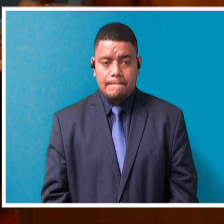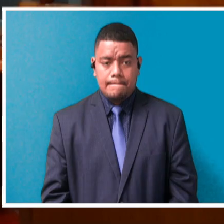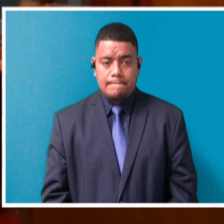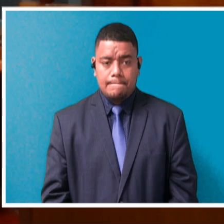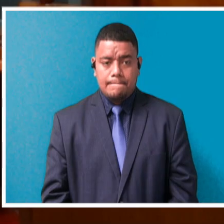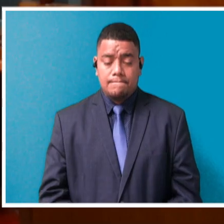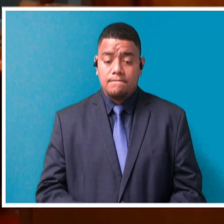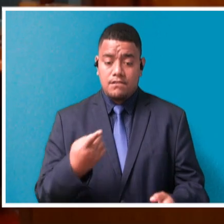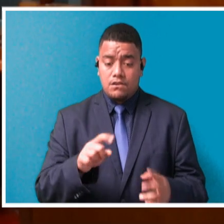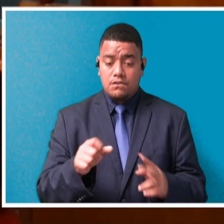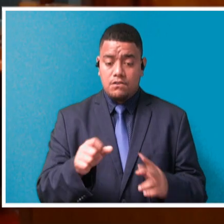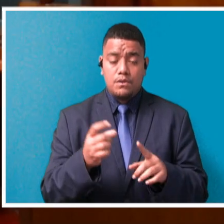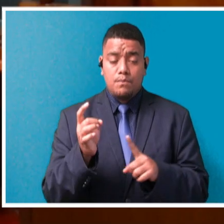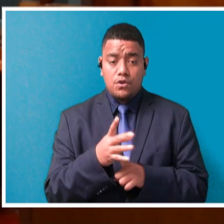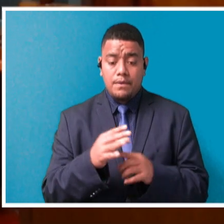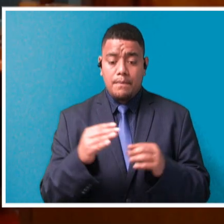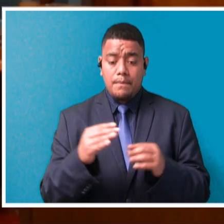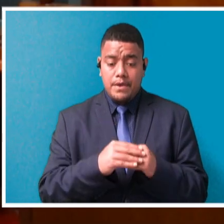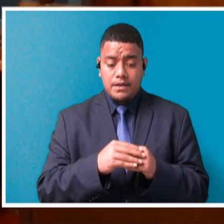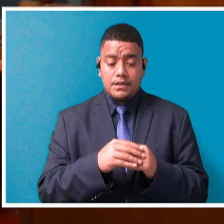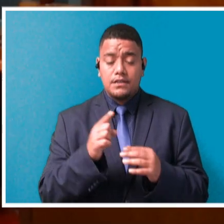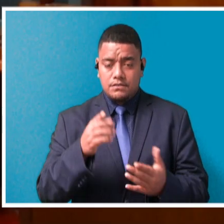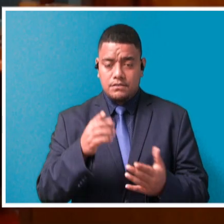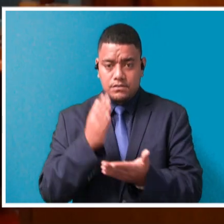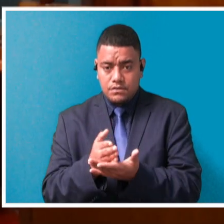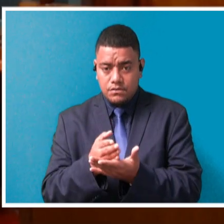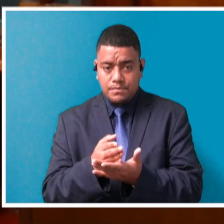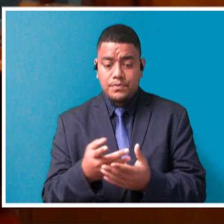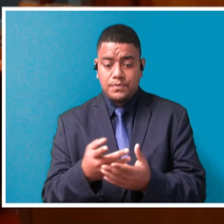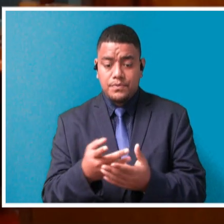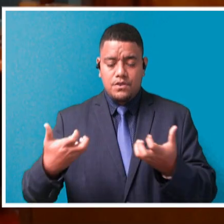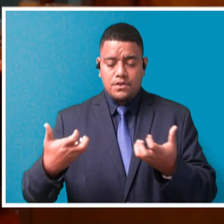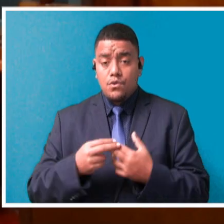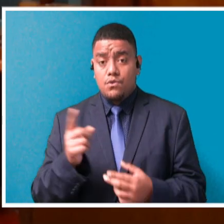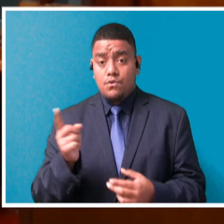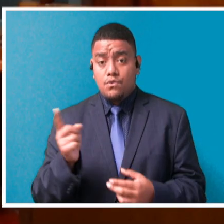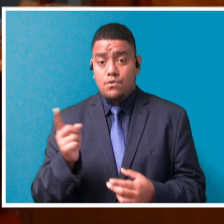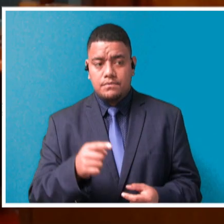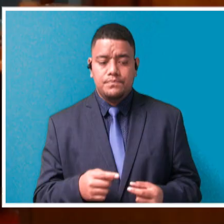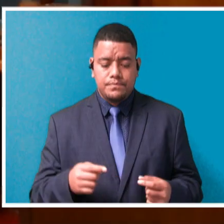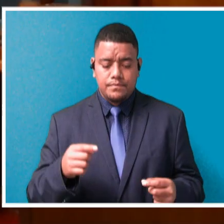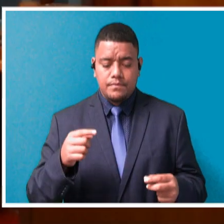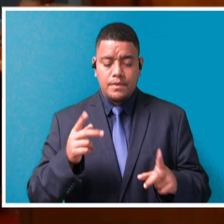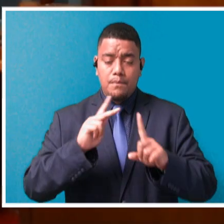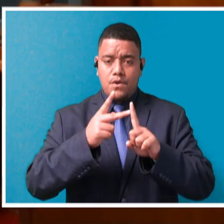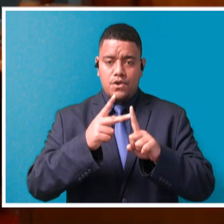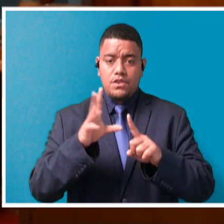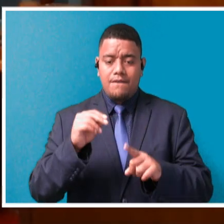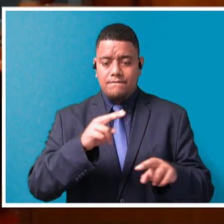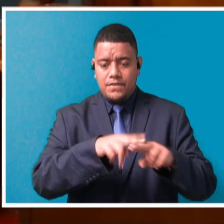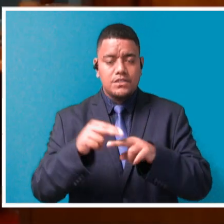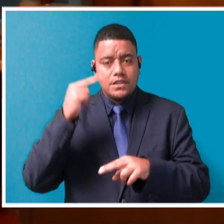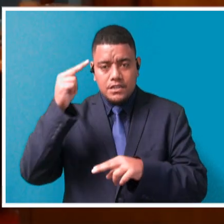More importantly, Mr. Speaker, sir, the bank's strategic direction aligns closely with the priorities of the Fiji